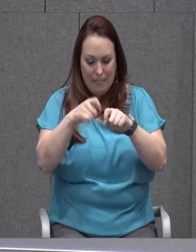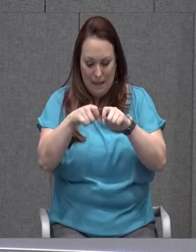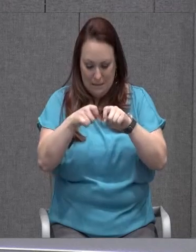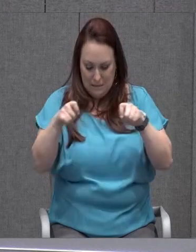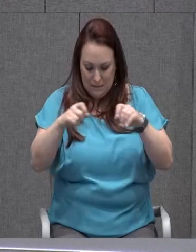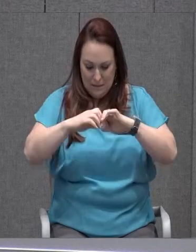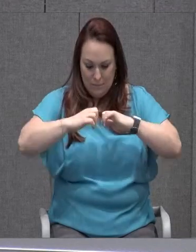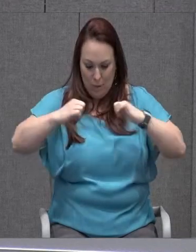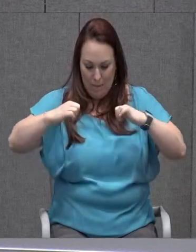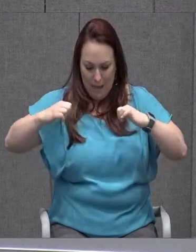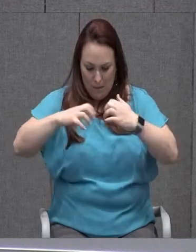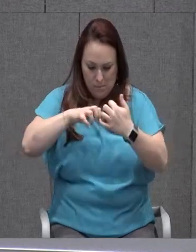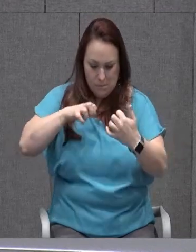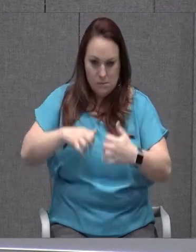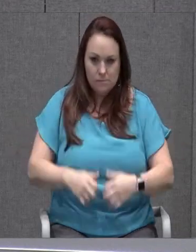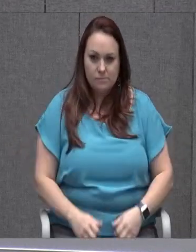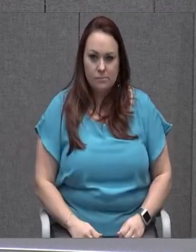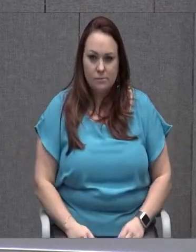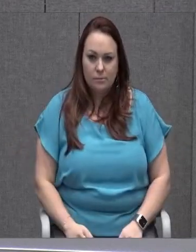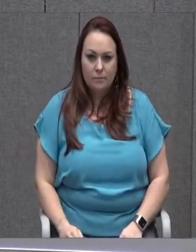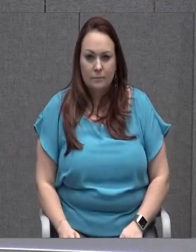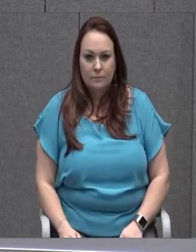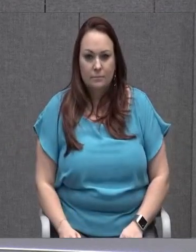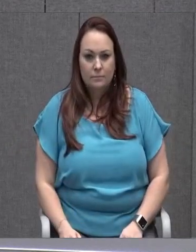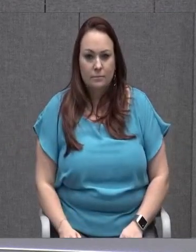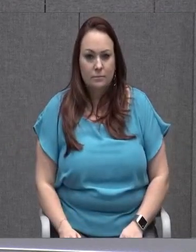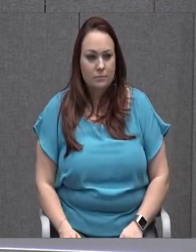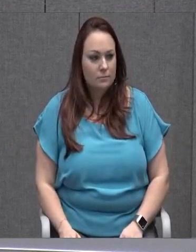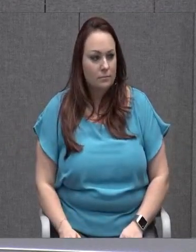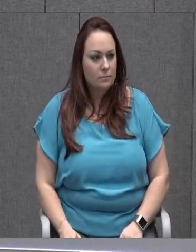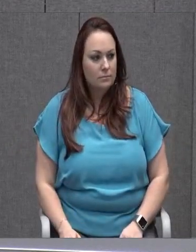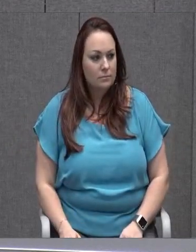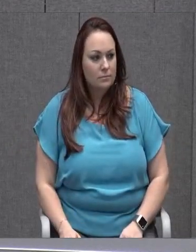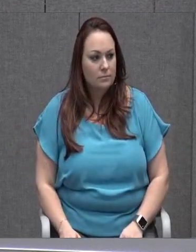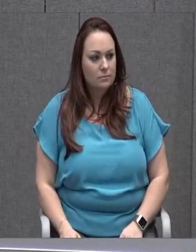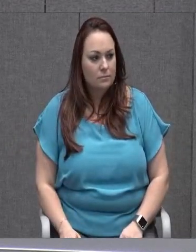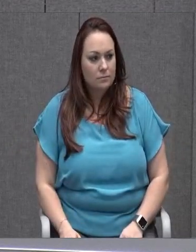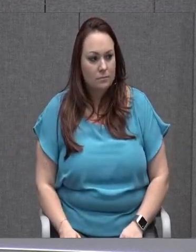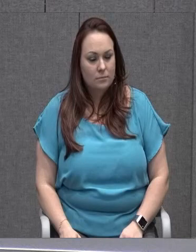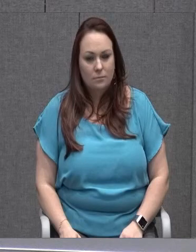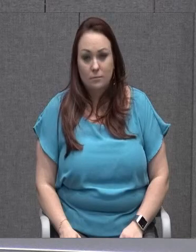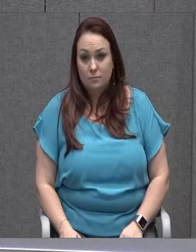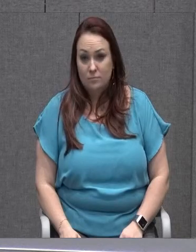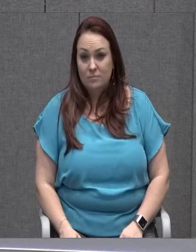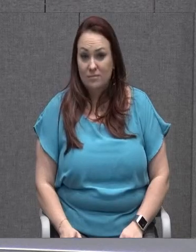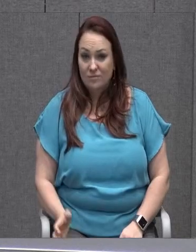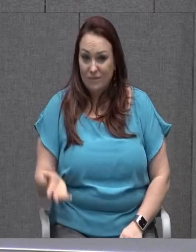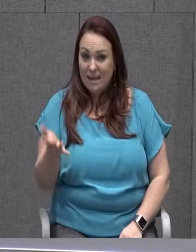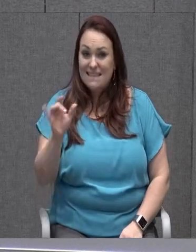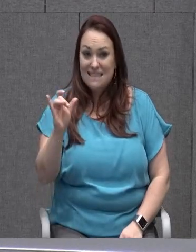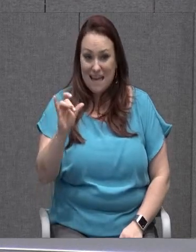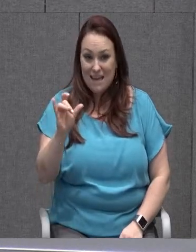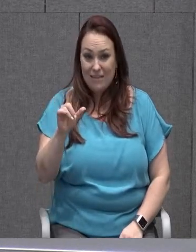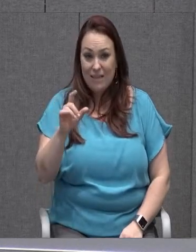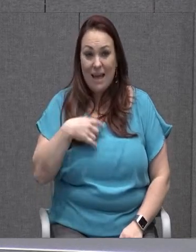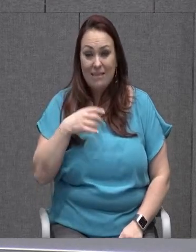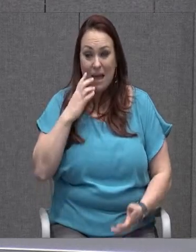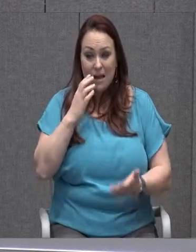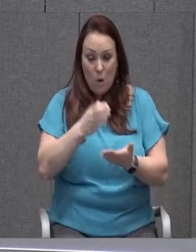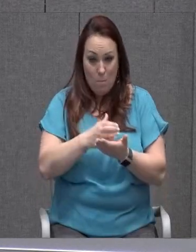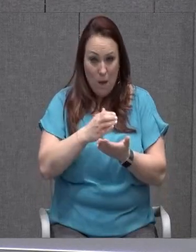saca las cuerdas. Oh. It's kind of like the bottle flip that Mr. Luis did,